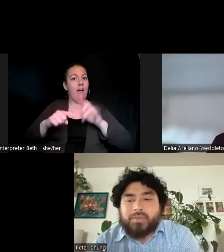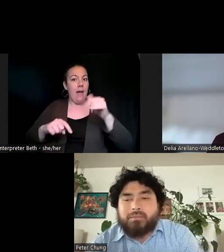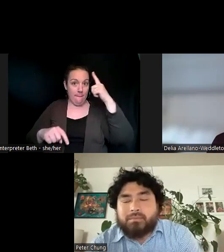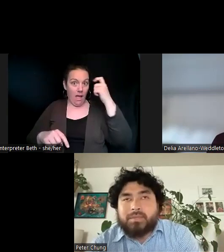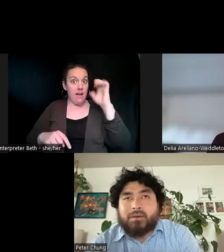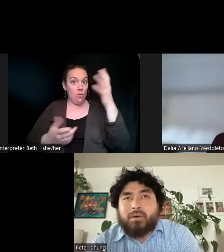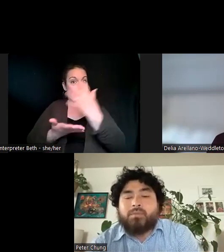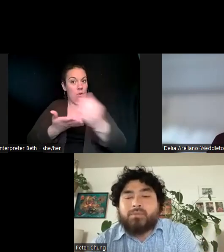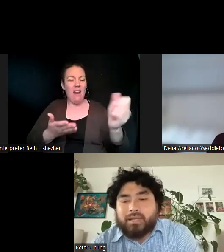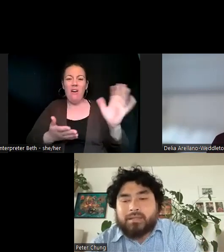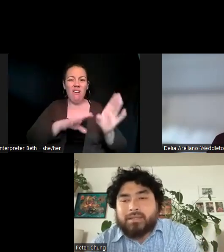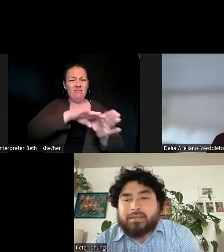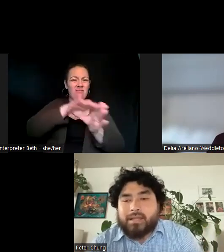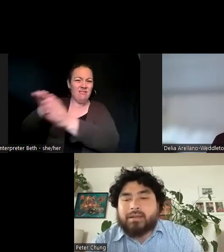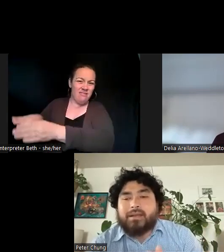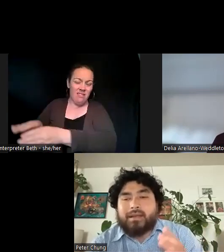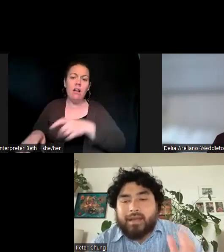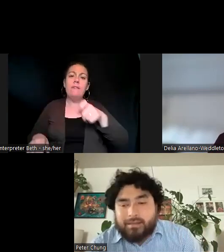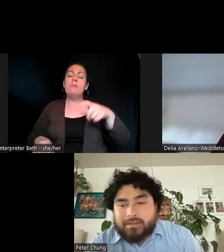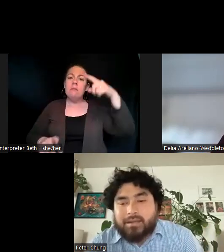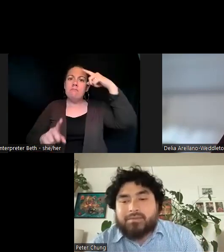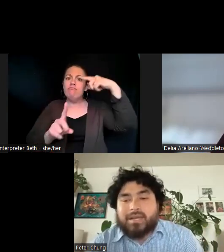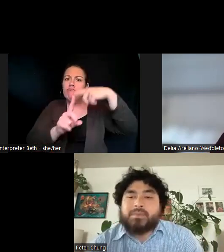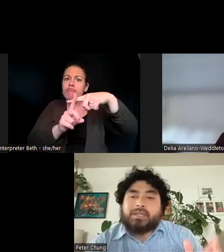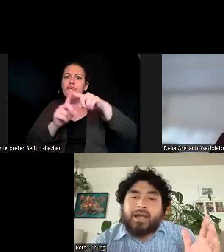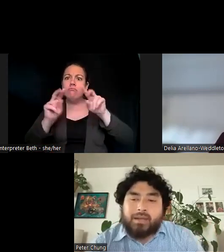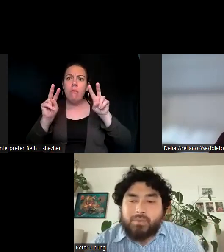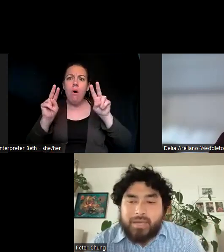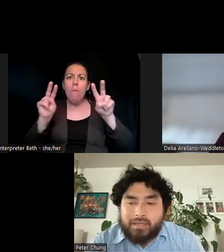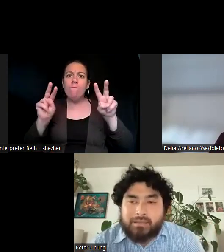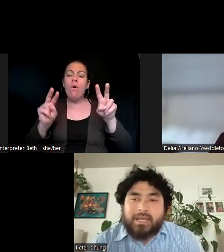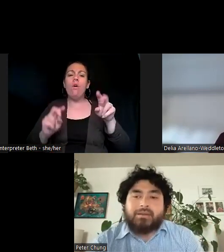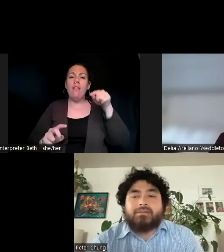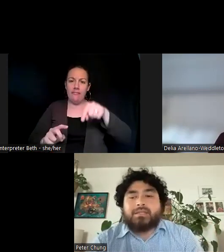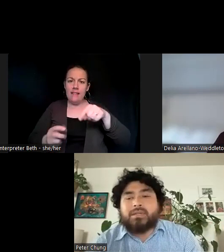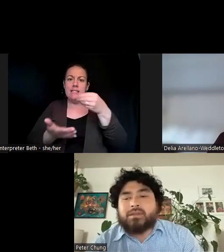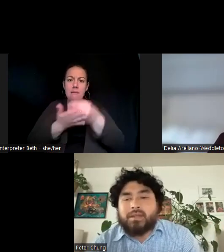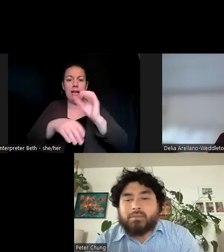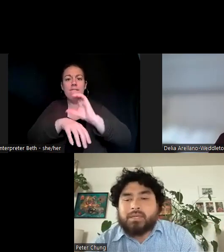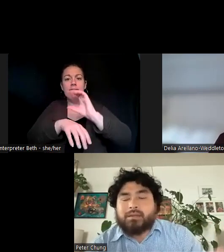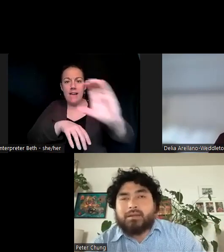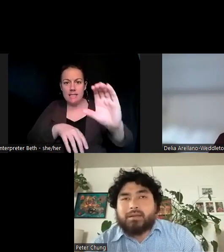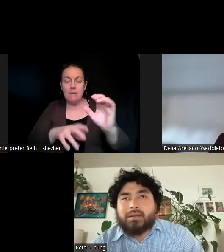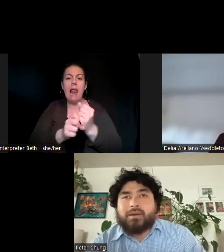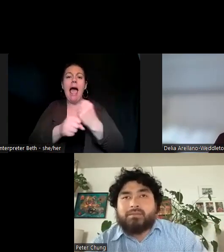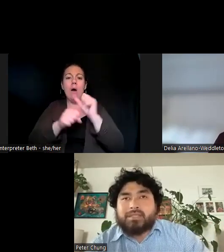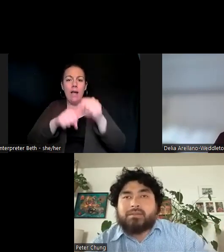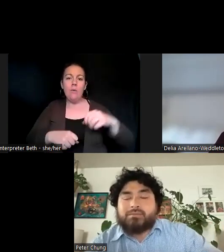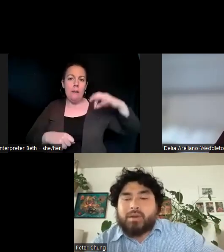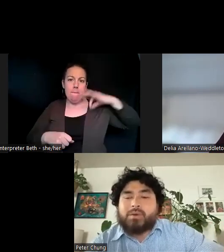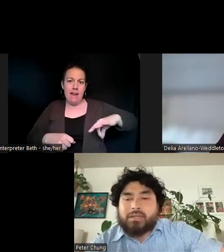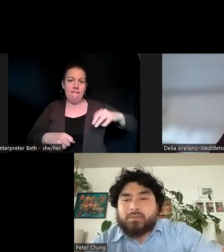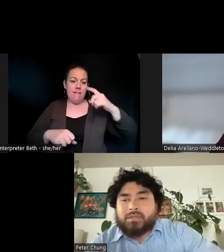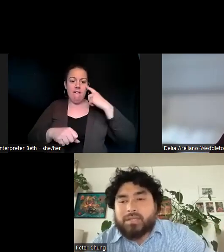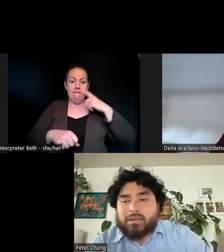more so being, hopeful in the sense that, hey, this is an investment. How can we make it a sound investment so that we can invest in